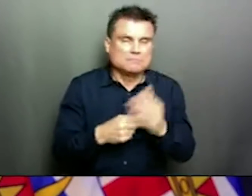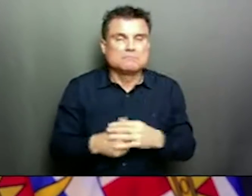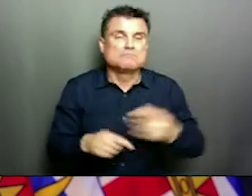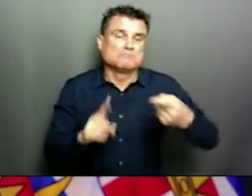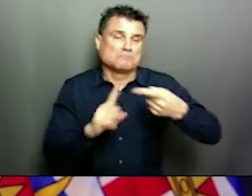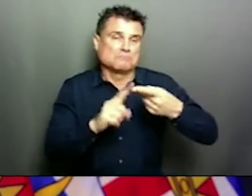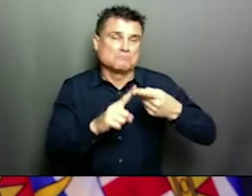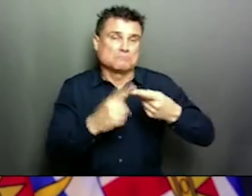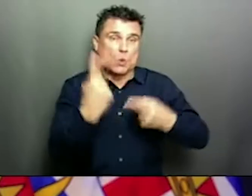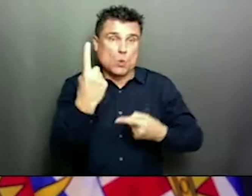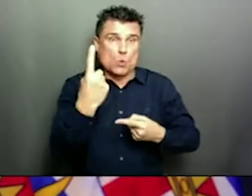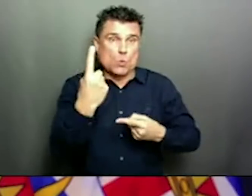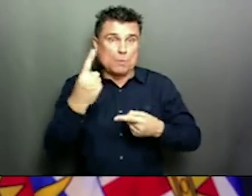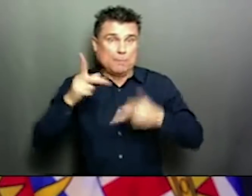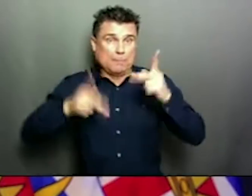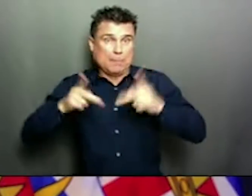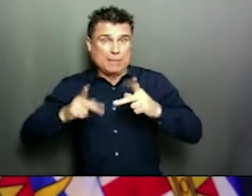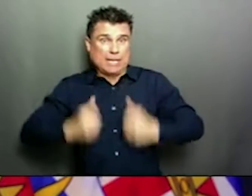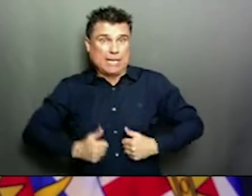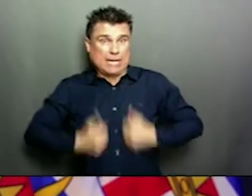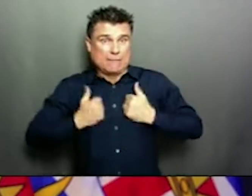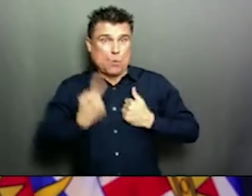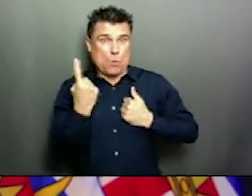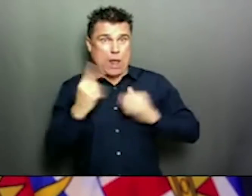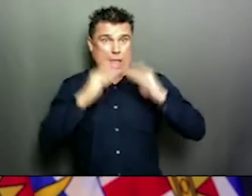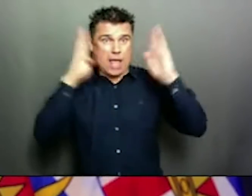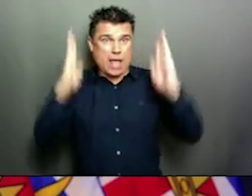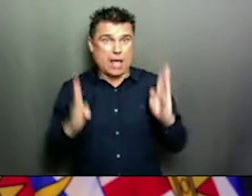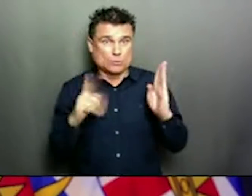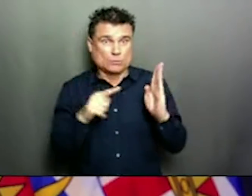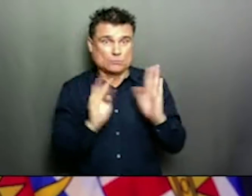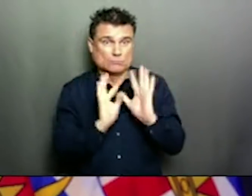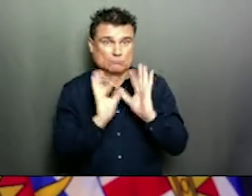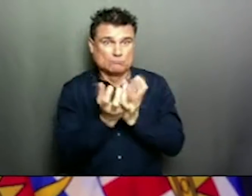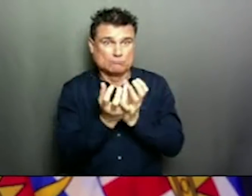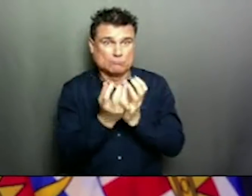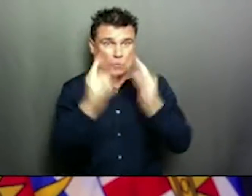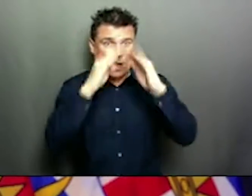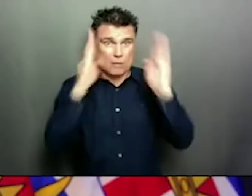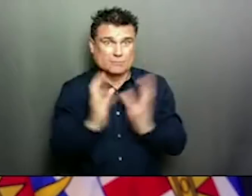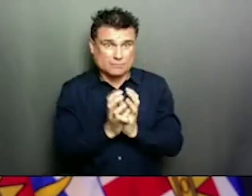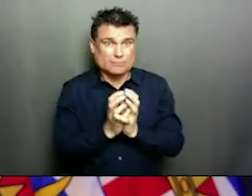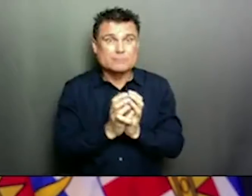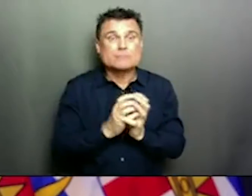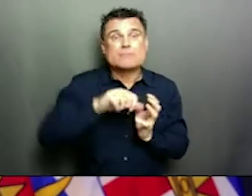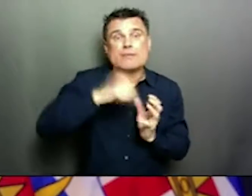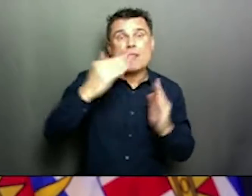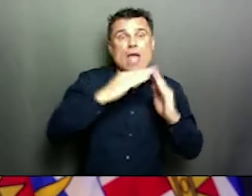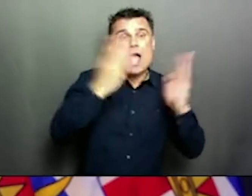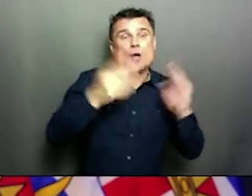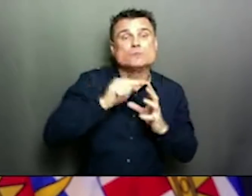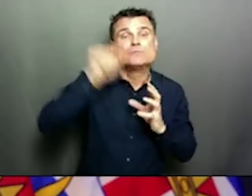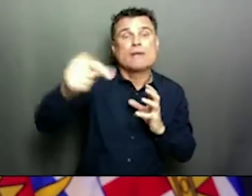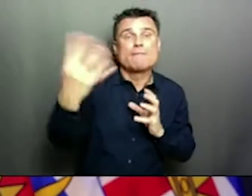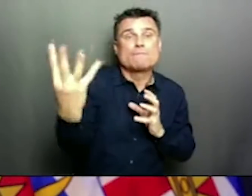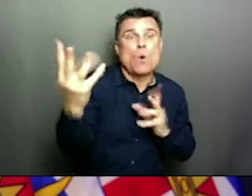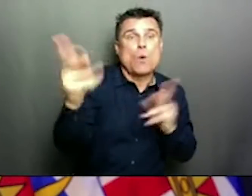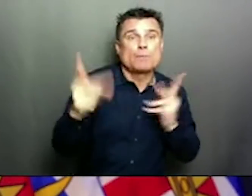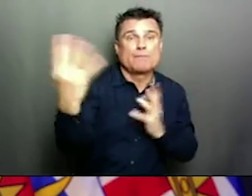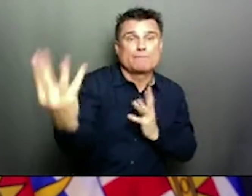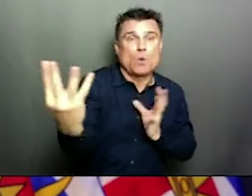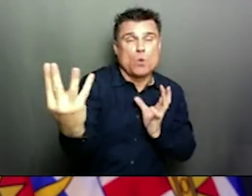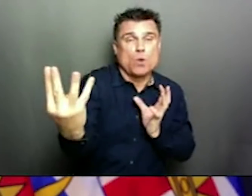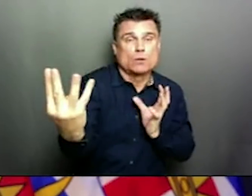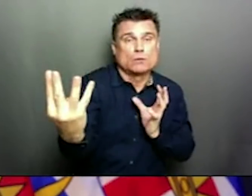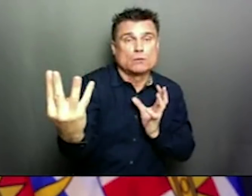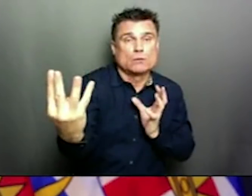hoping to isolate for 10 days with another household of 4 who will also isolate, whether those two households